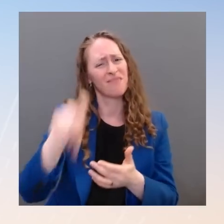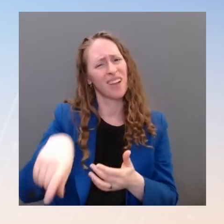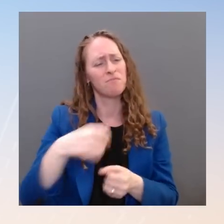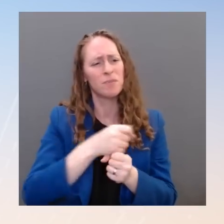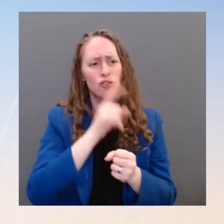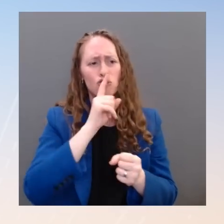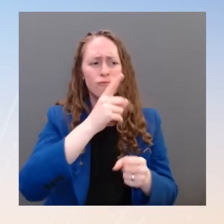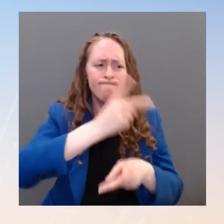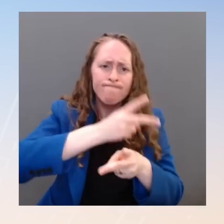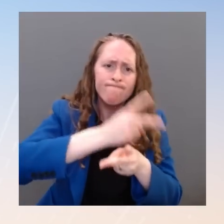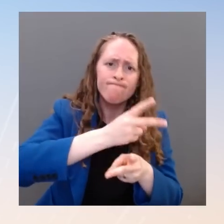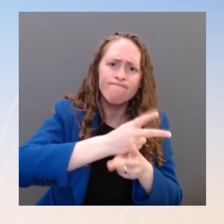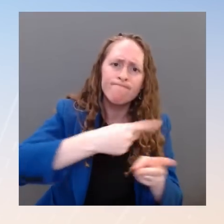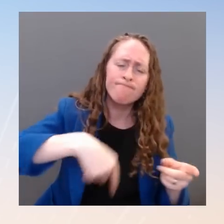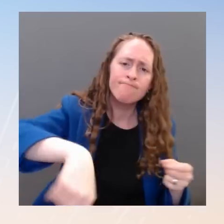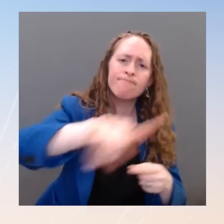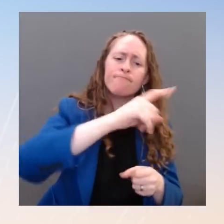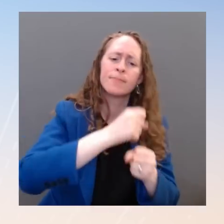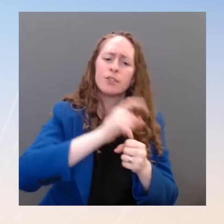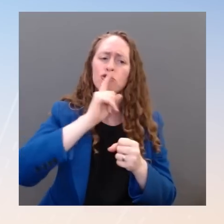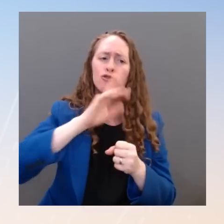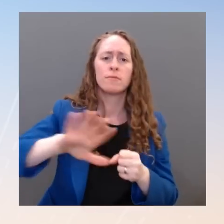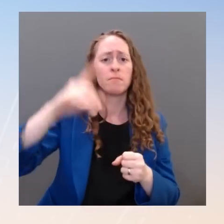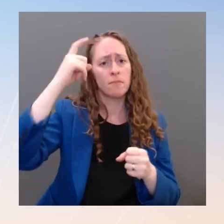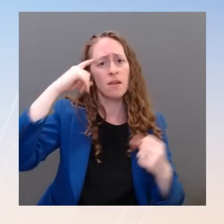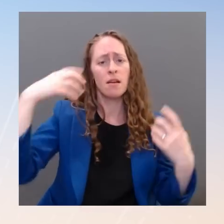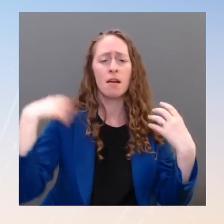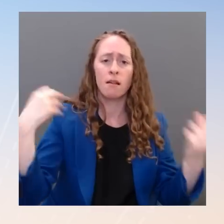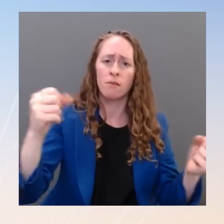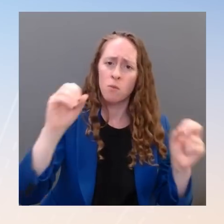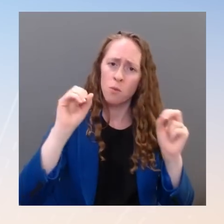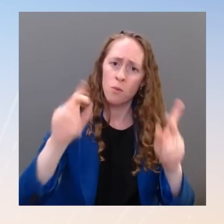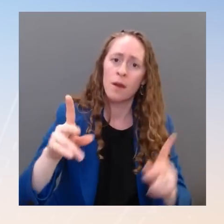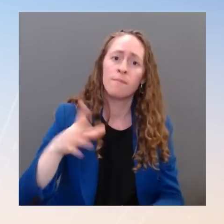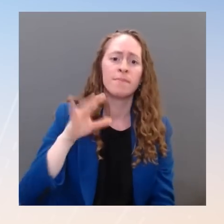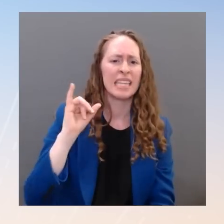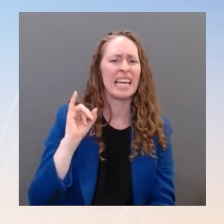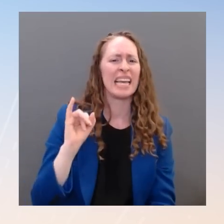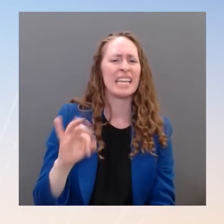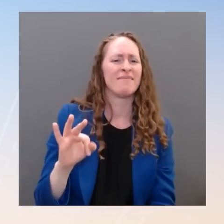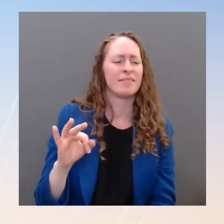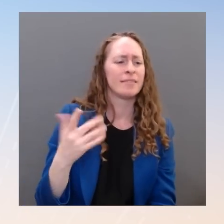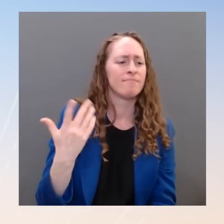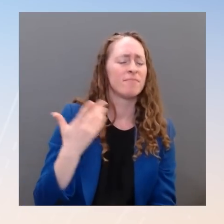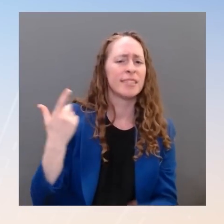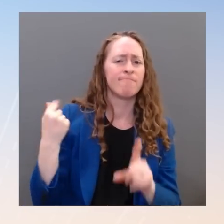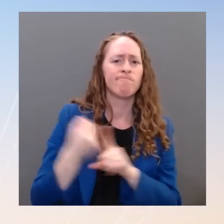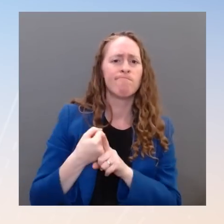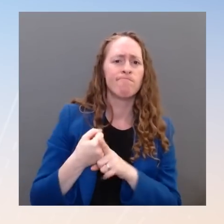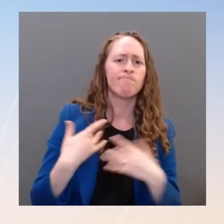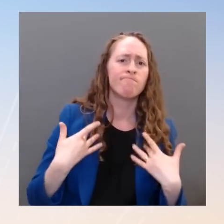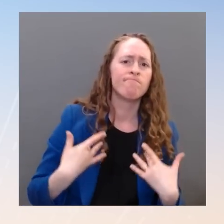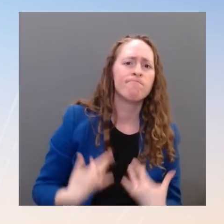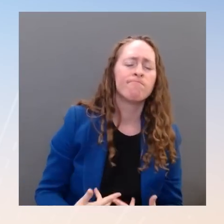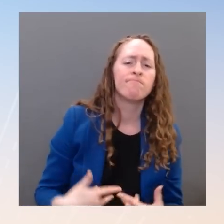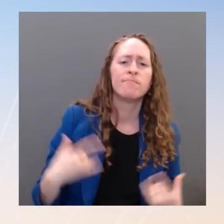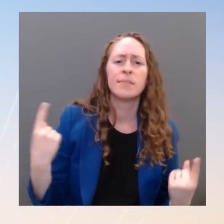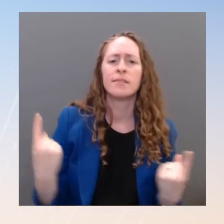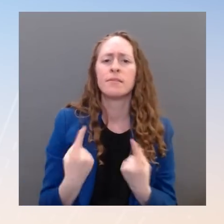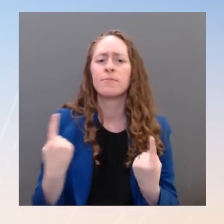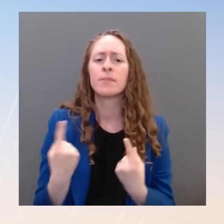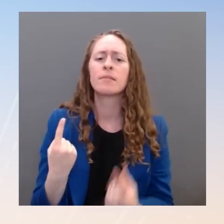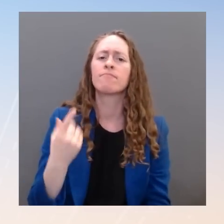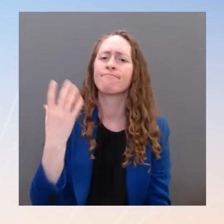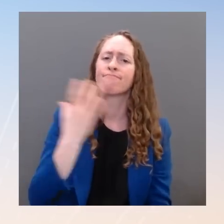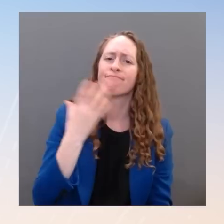be suffering from depression or anything that might lead to suicide. In terms of an assessment of what the steps they are taking or